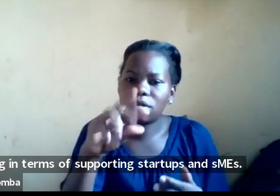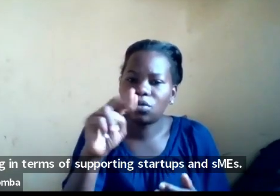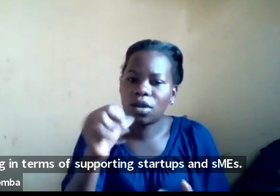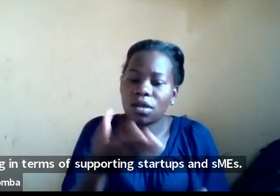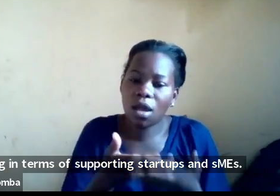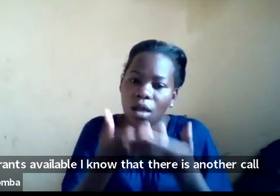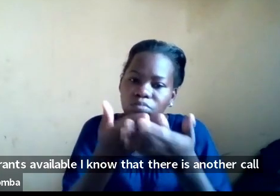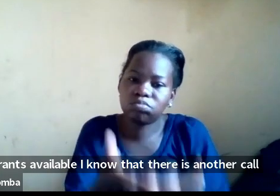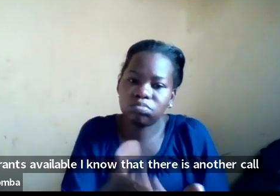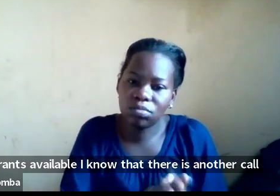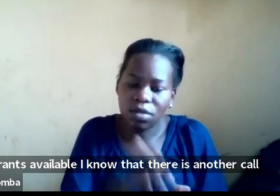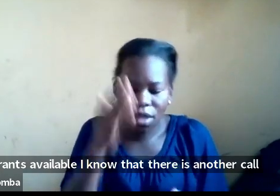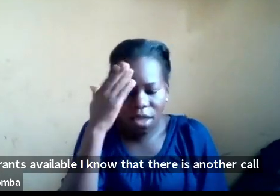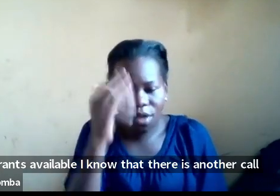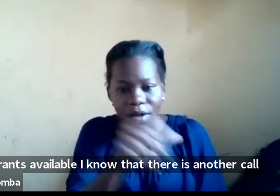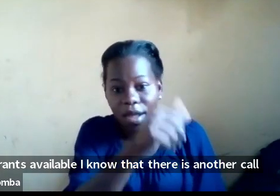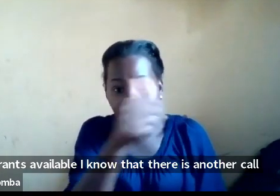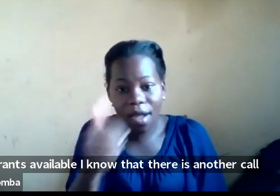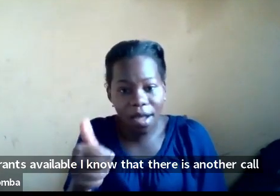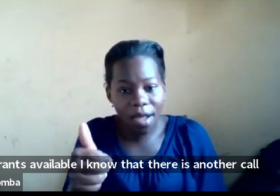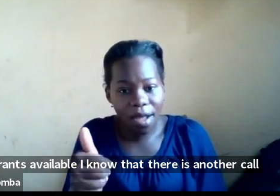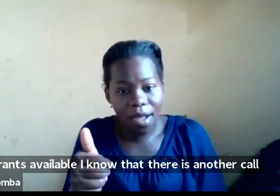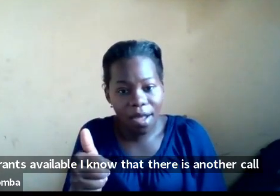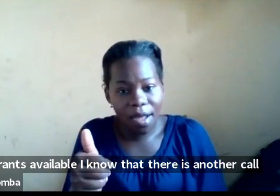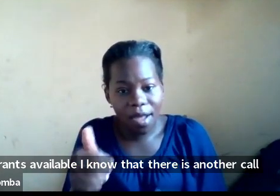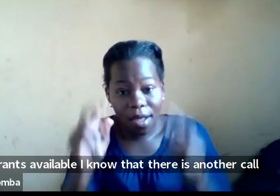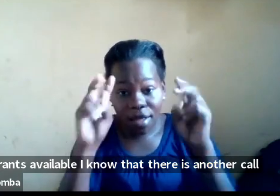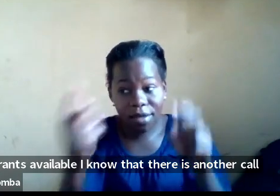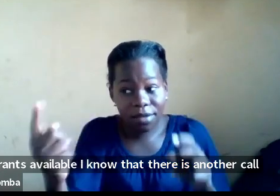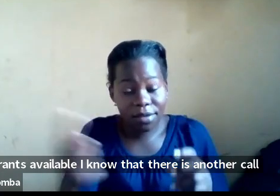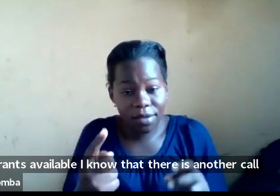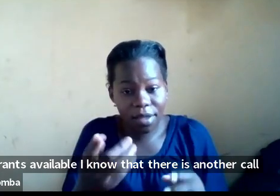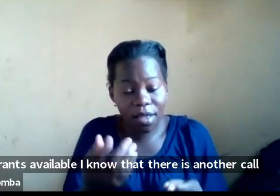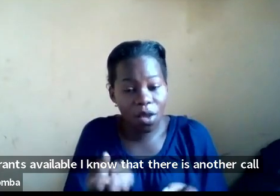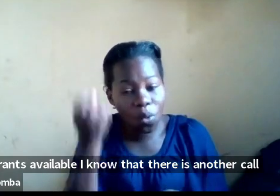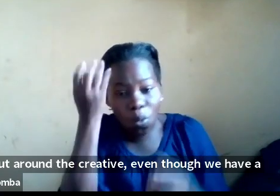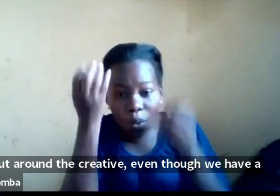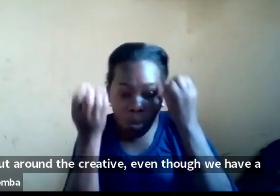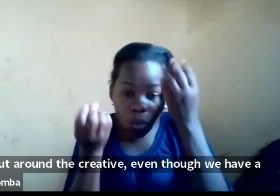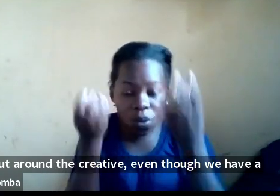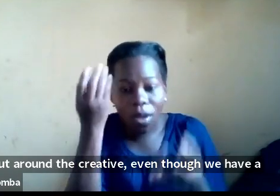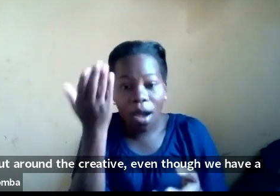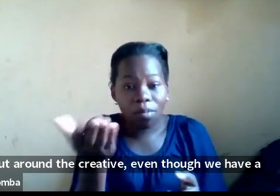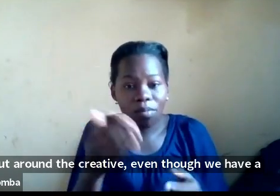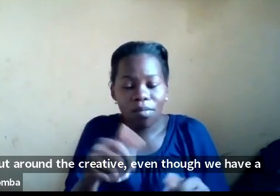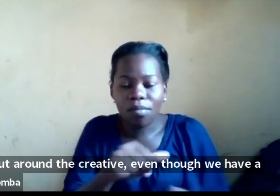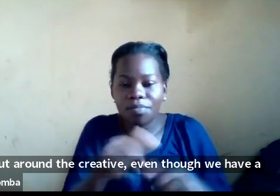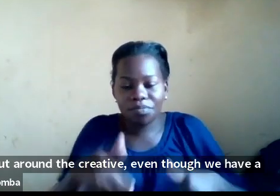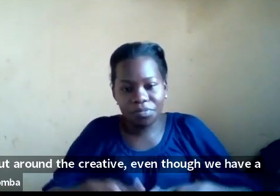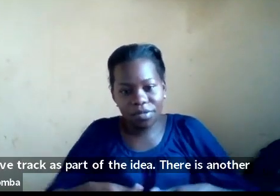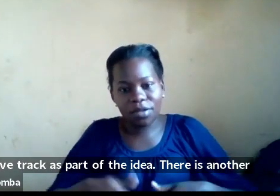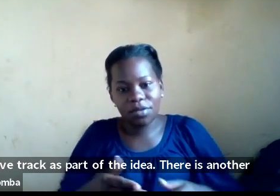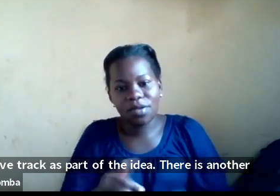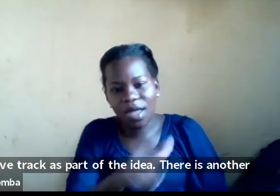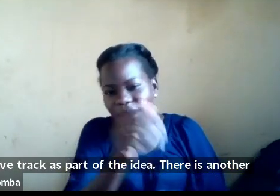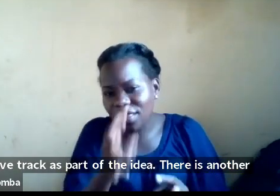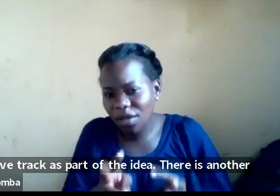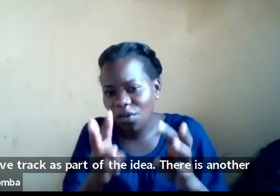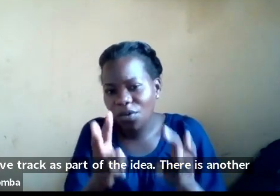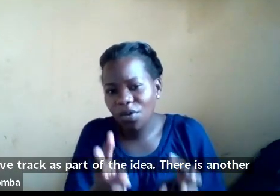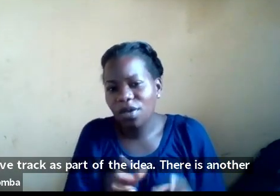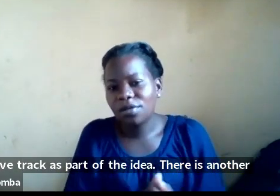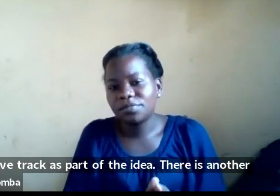another call going out around the creatives, even though we have a creatives track as part of the Youth Ideathon. There is another one which is slightly